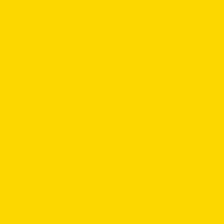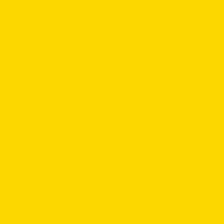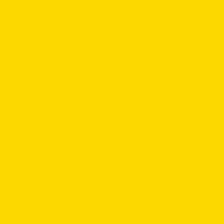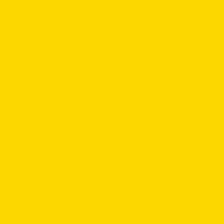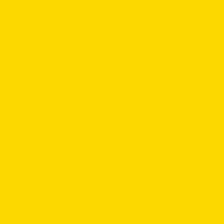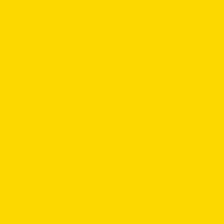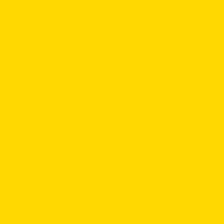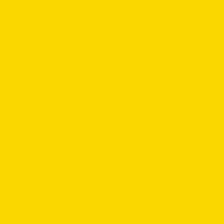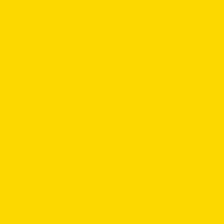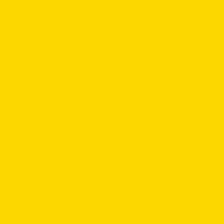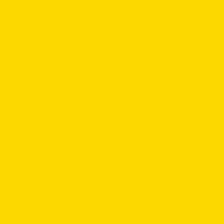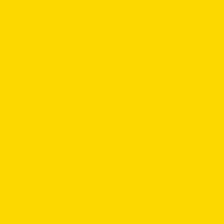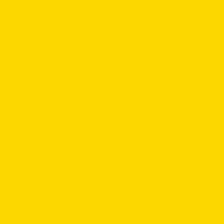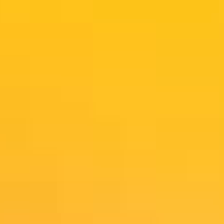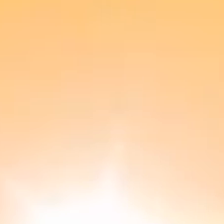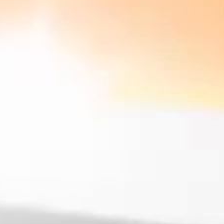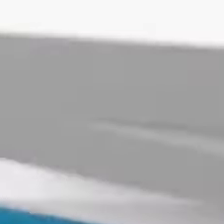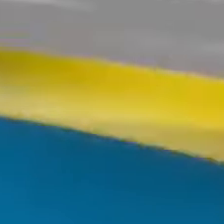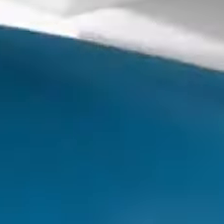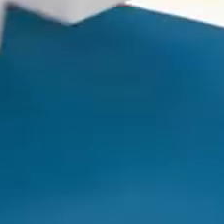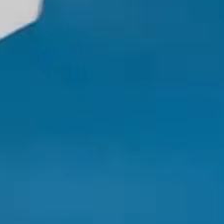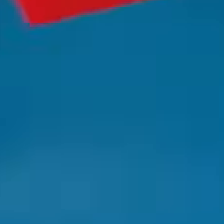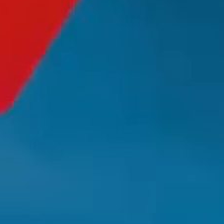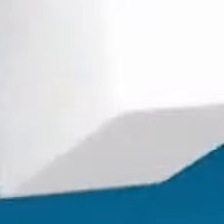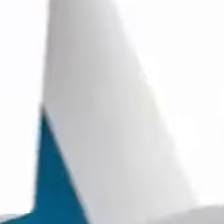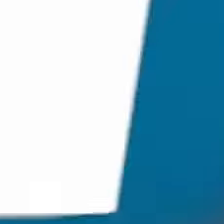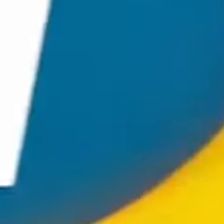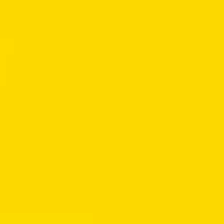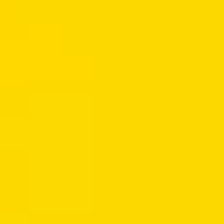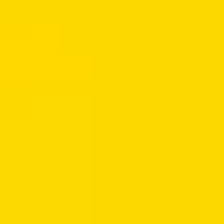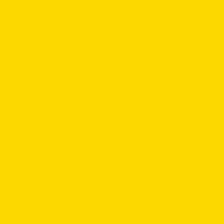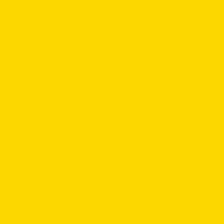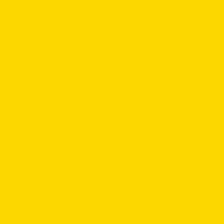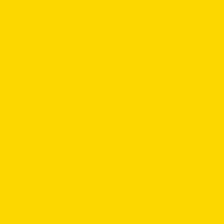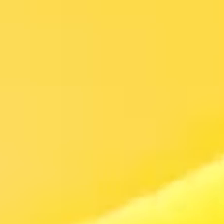together. Everywhere you go, MTN.